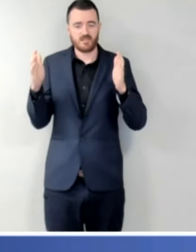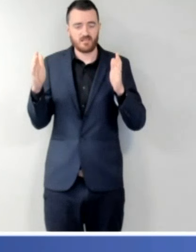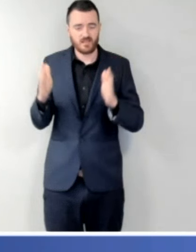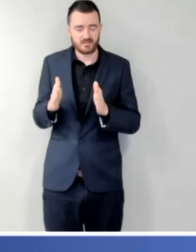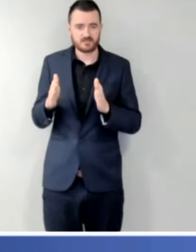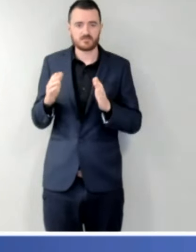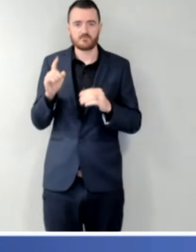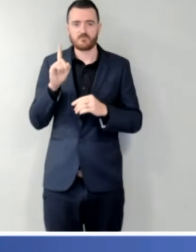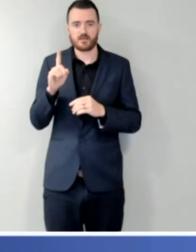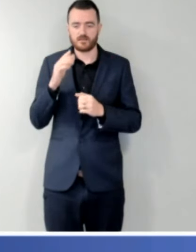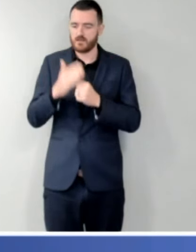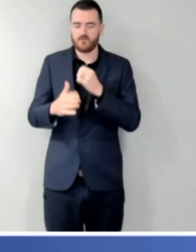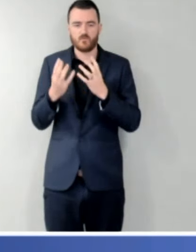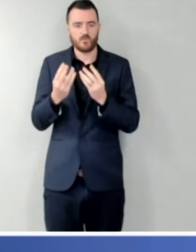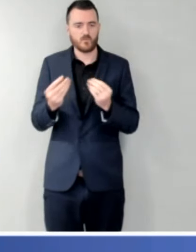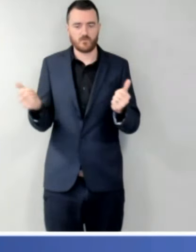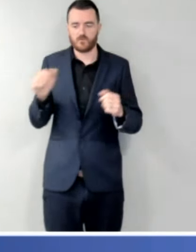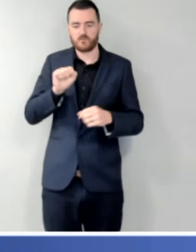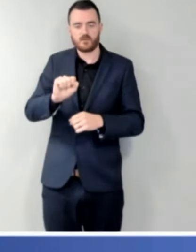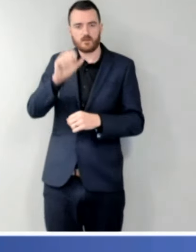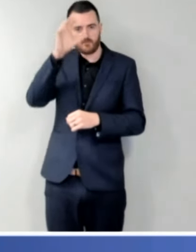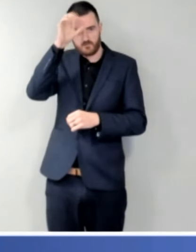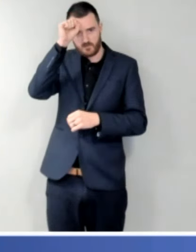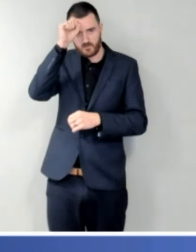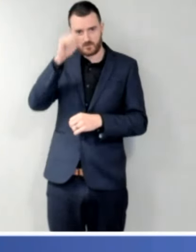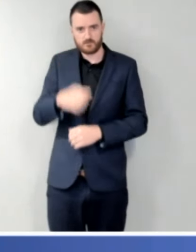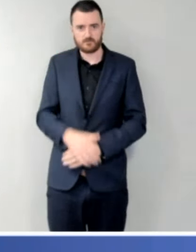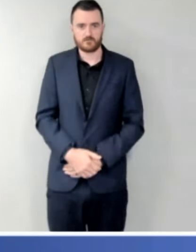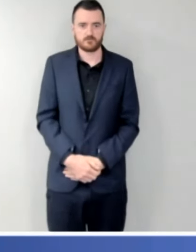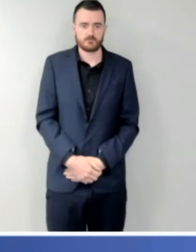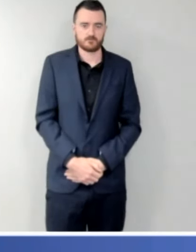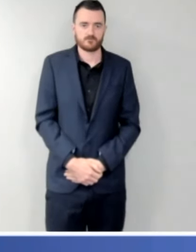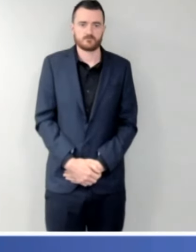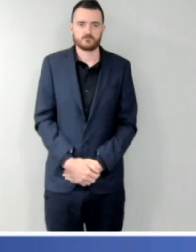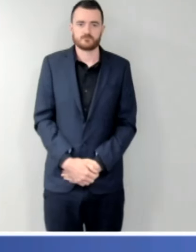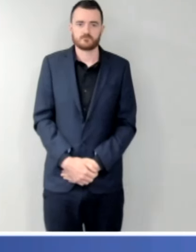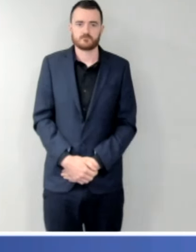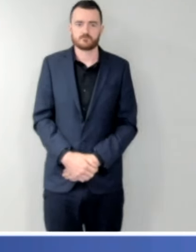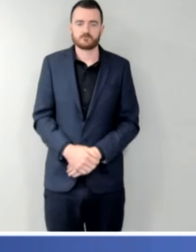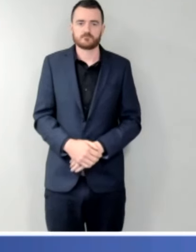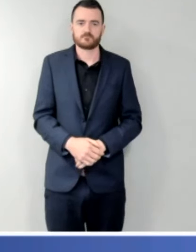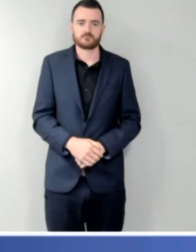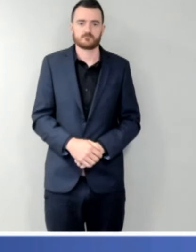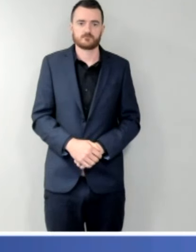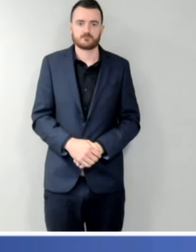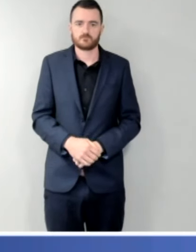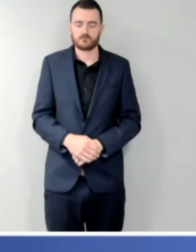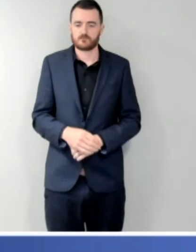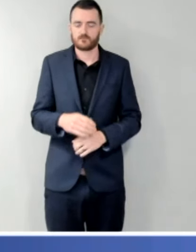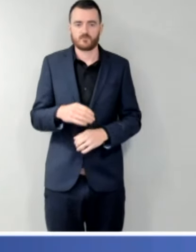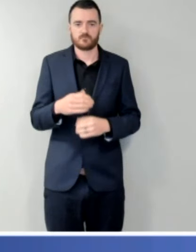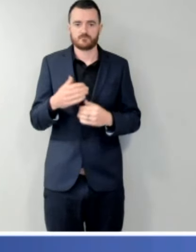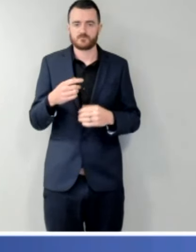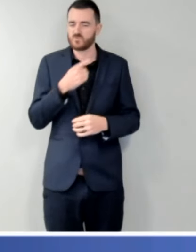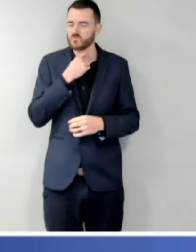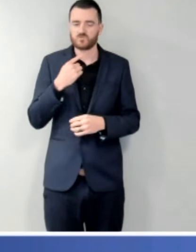never erase the memory of their loved ones, who, by a cruel twist of fate, were